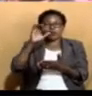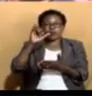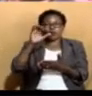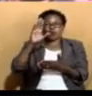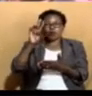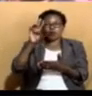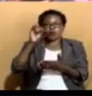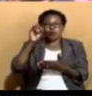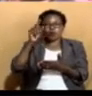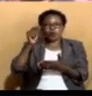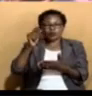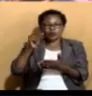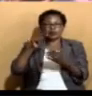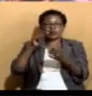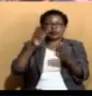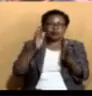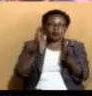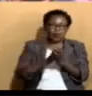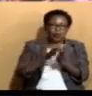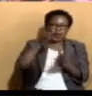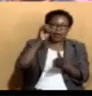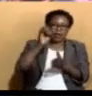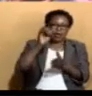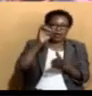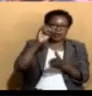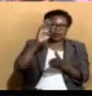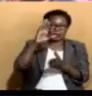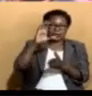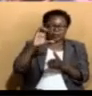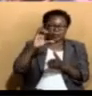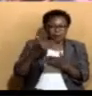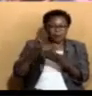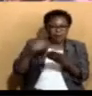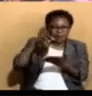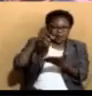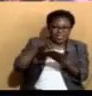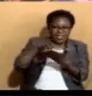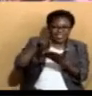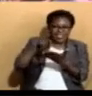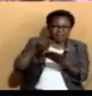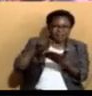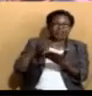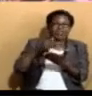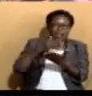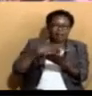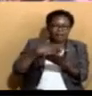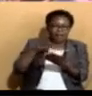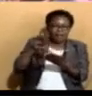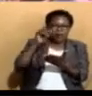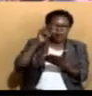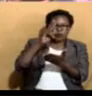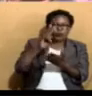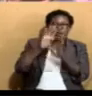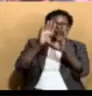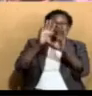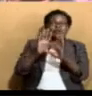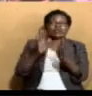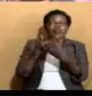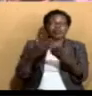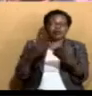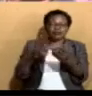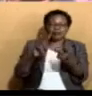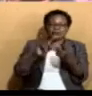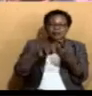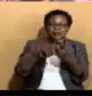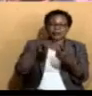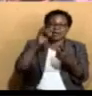IEBC. Biwott versus IEBC had made 2 critical findings. One, that